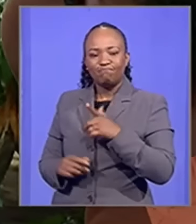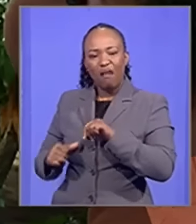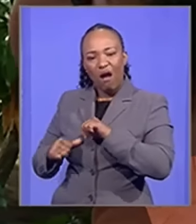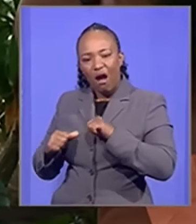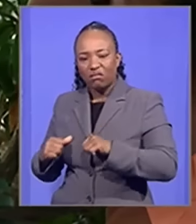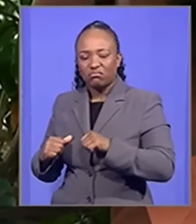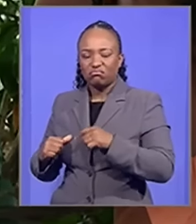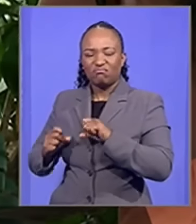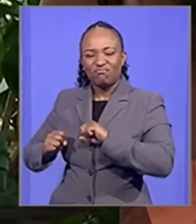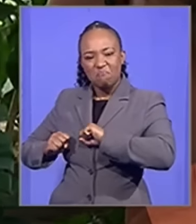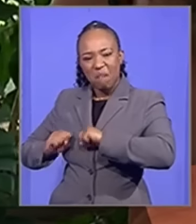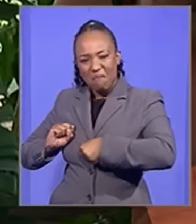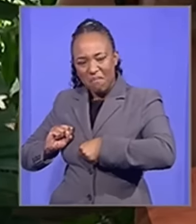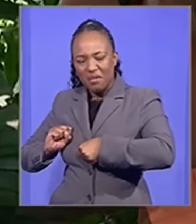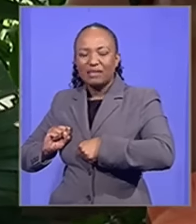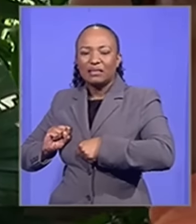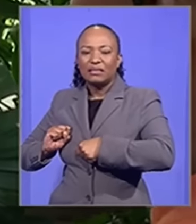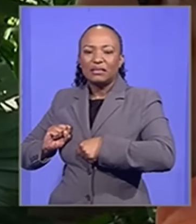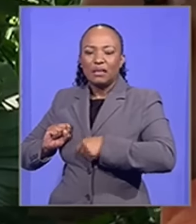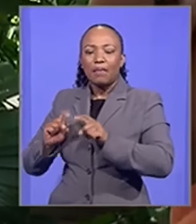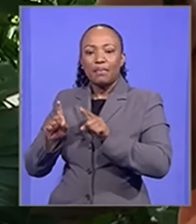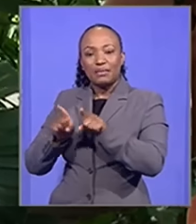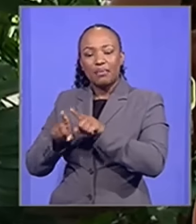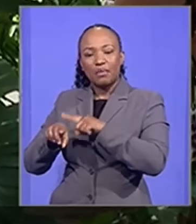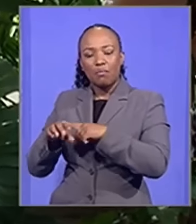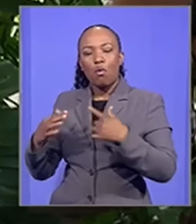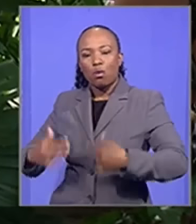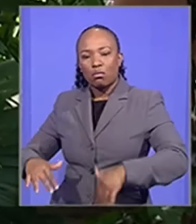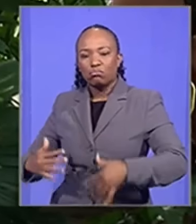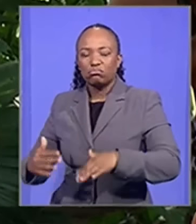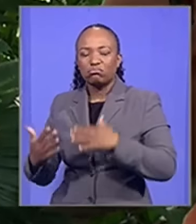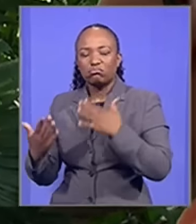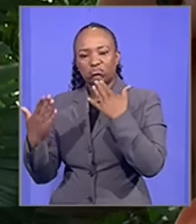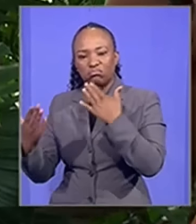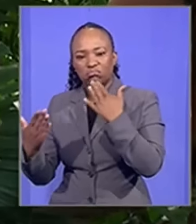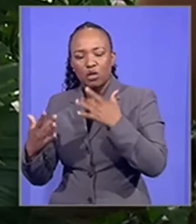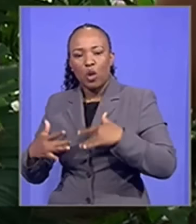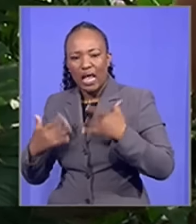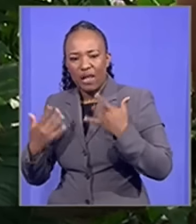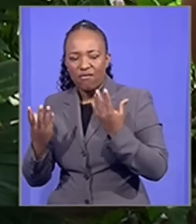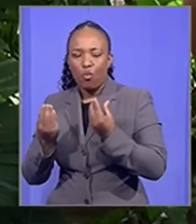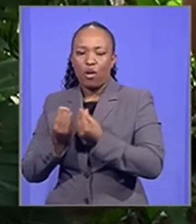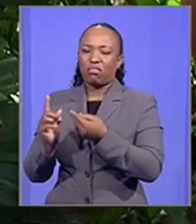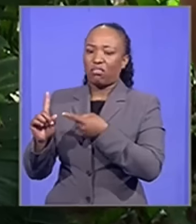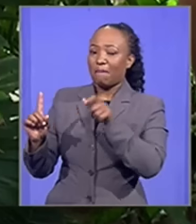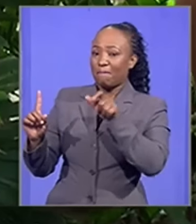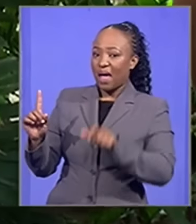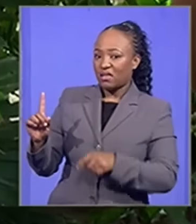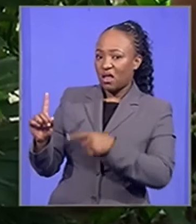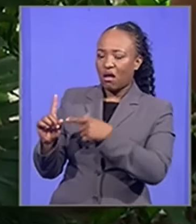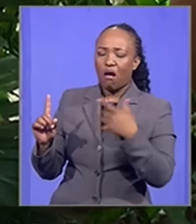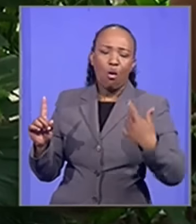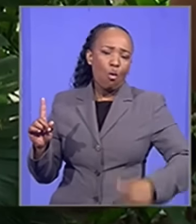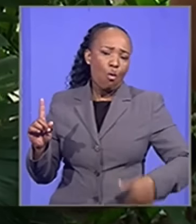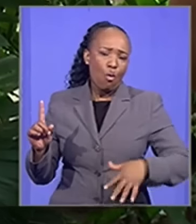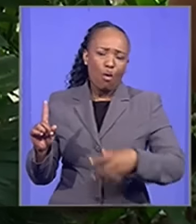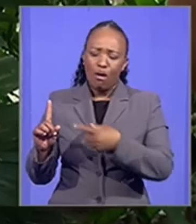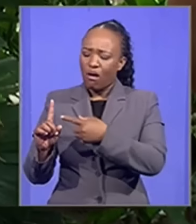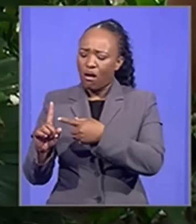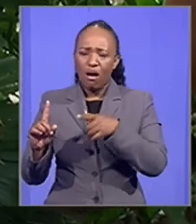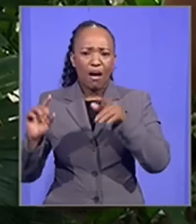but also we are grateful to have lived life with a person of her caliber. She's an amazing